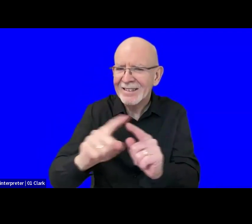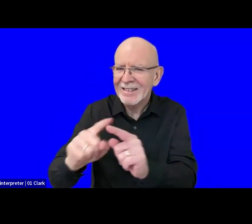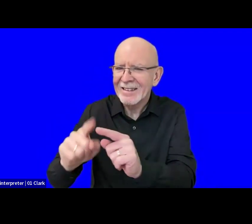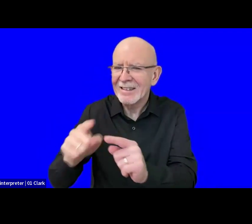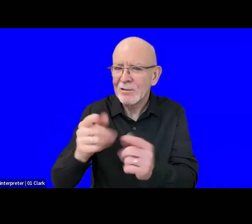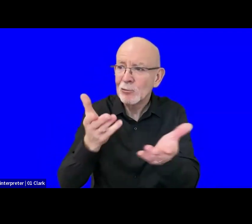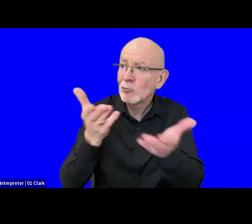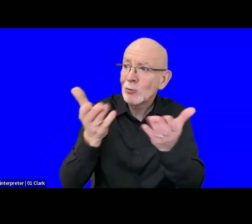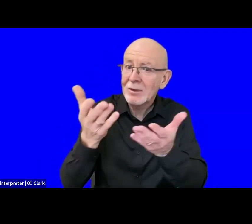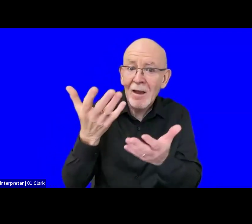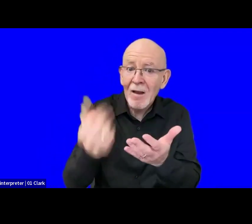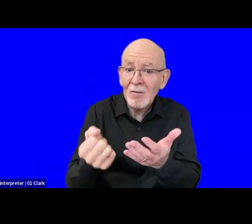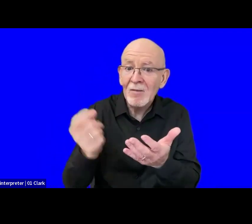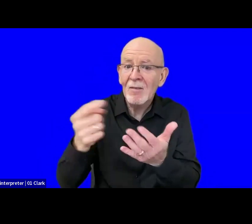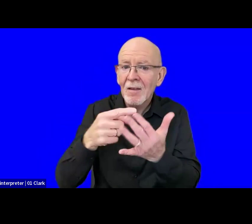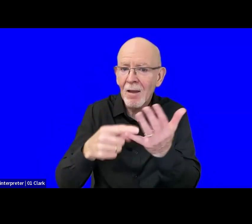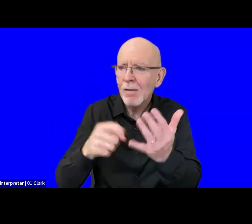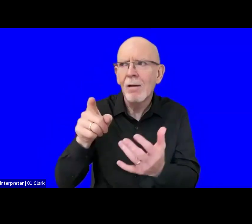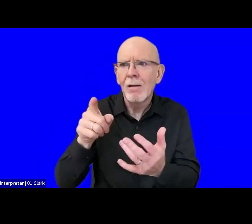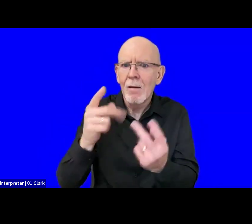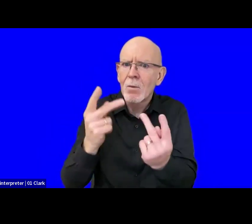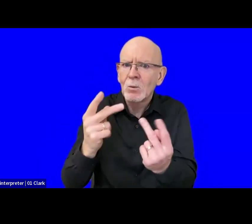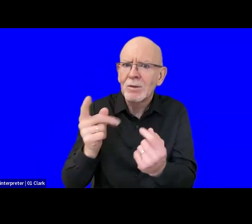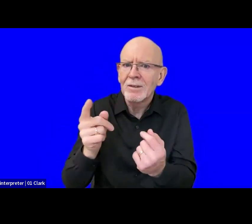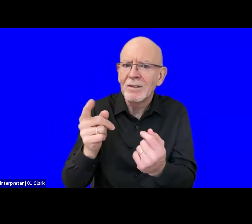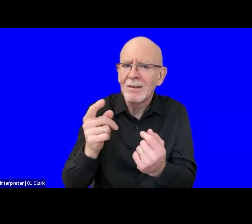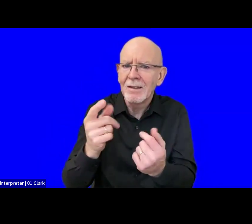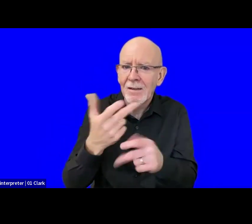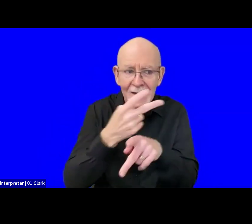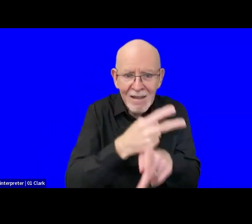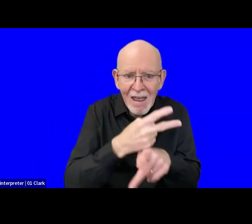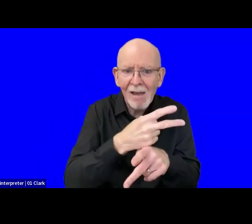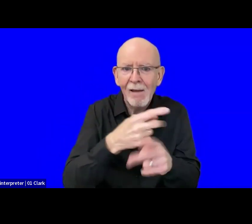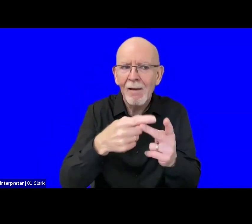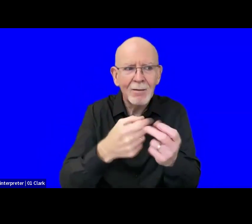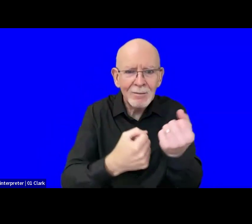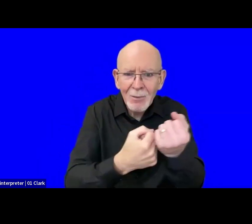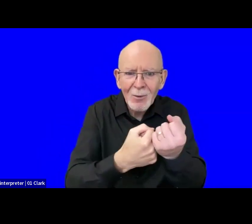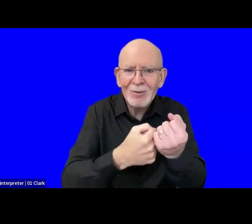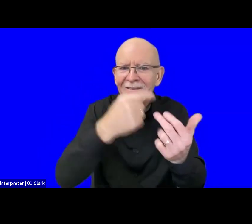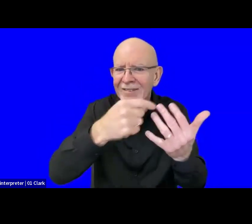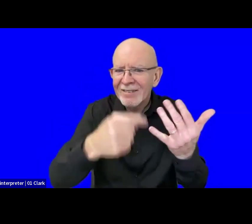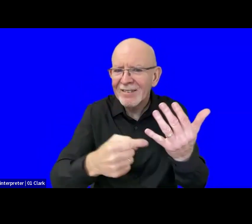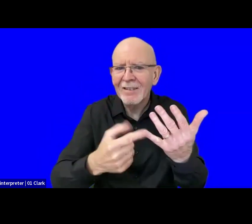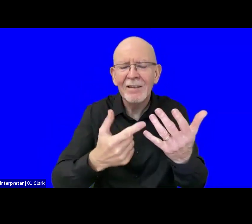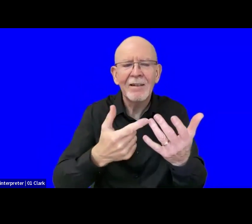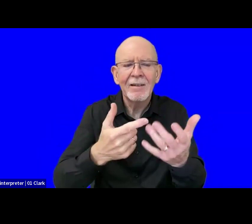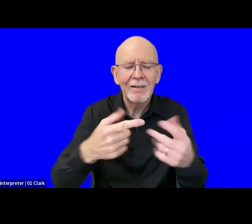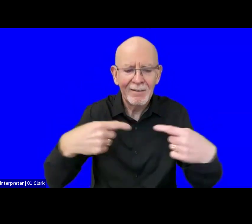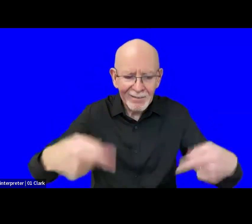Assistive devices in different inclusion measure allowing children with disability